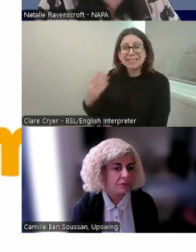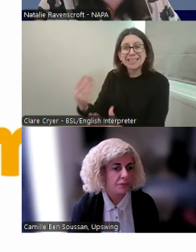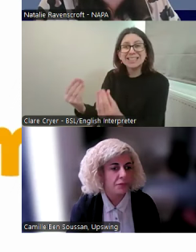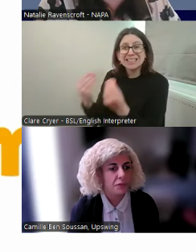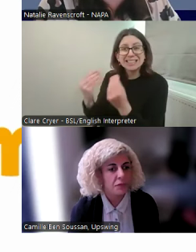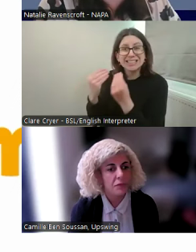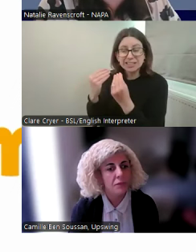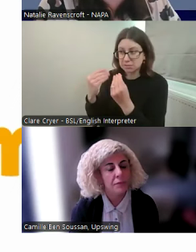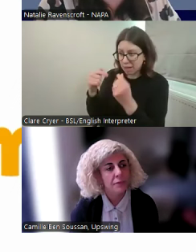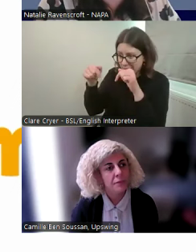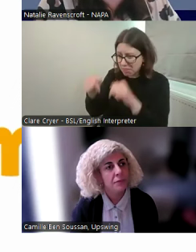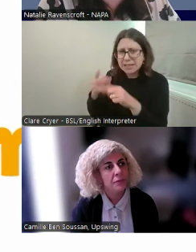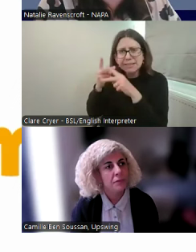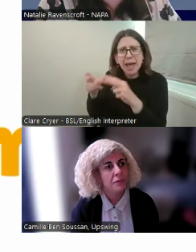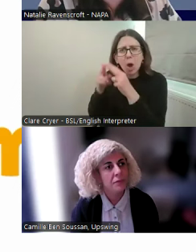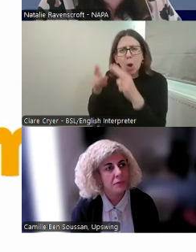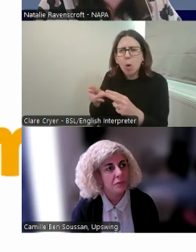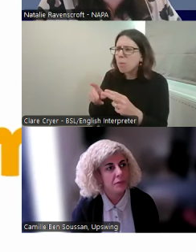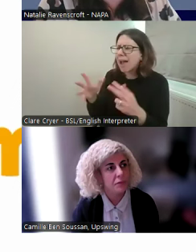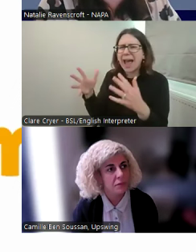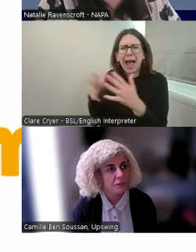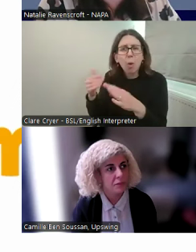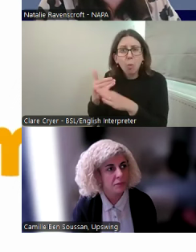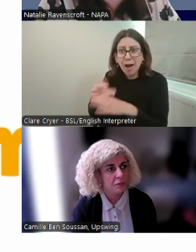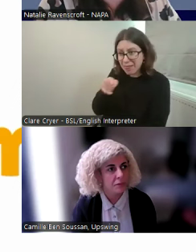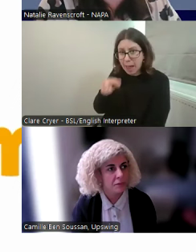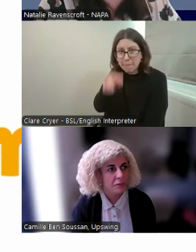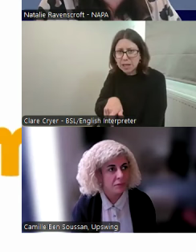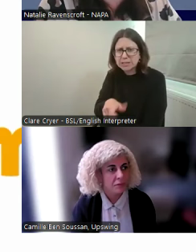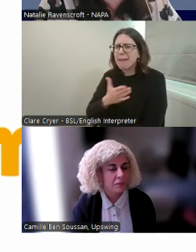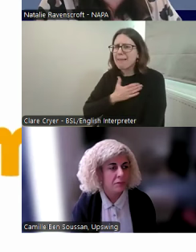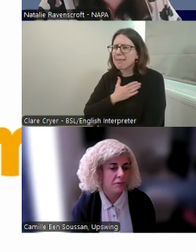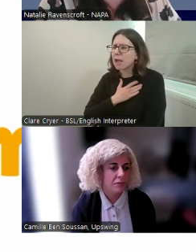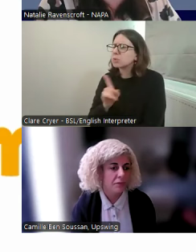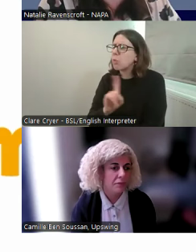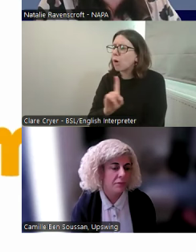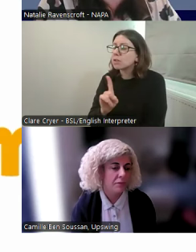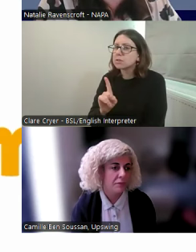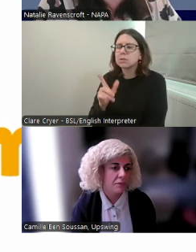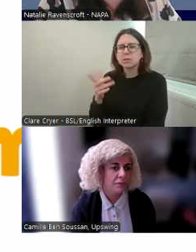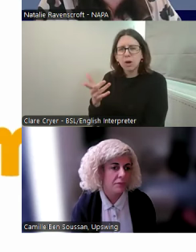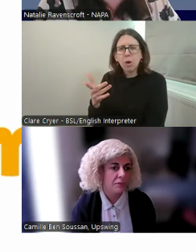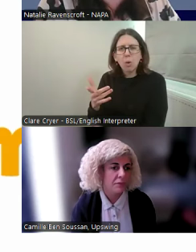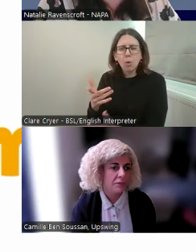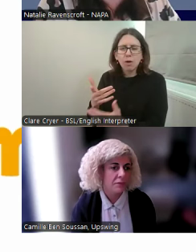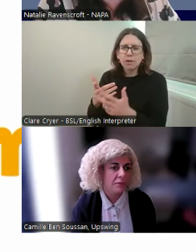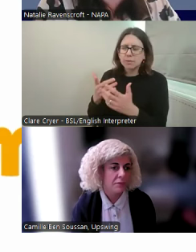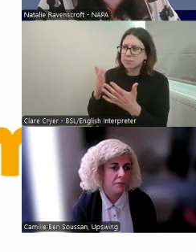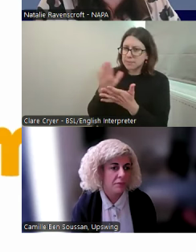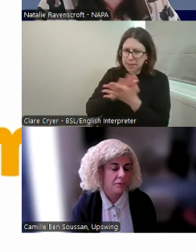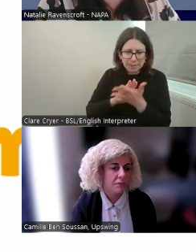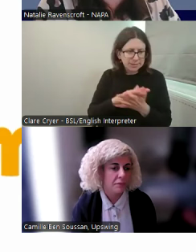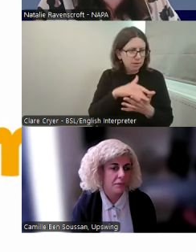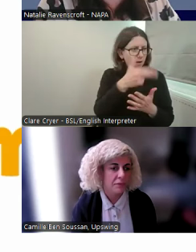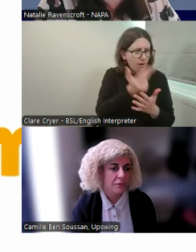over here? Who is this person? What do they like? What do you like? So creating time and space for artists and care home staff to come together is